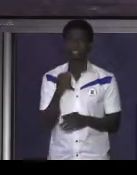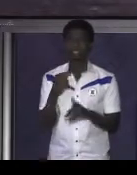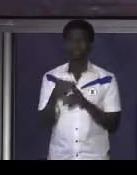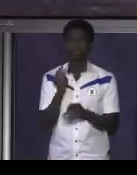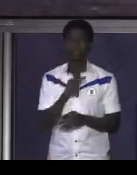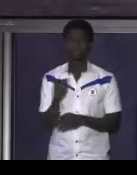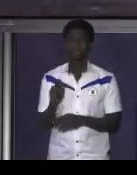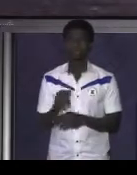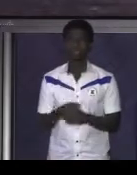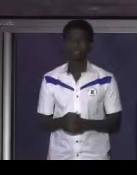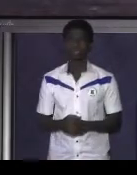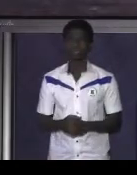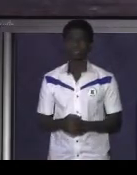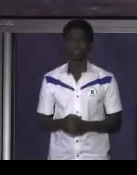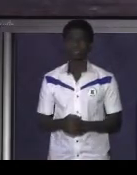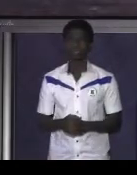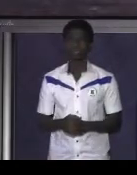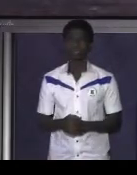word underlined?